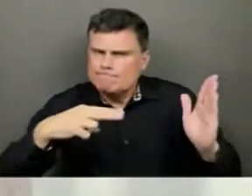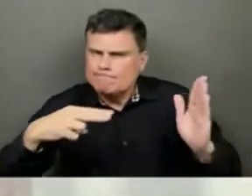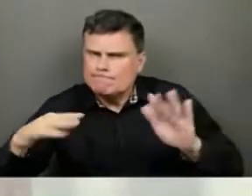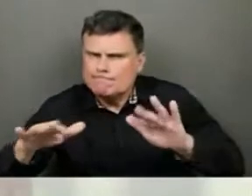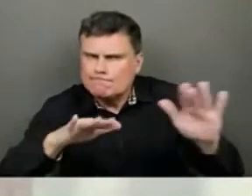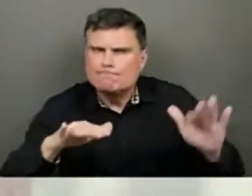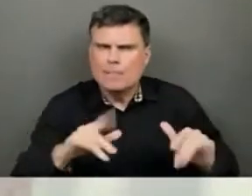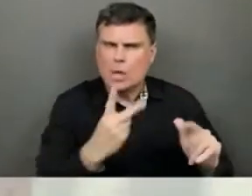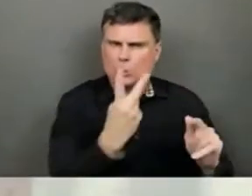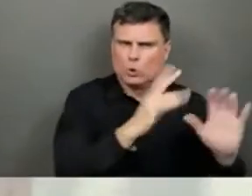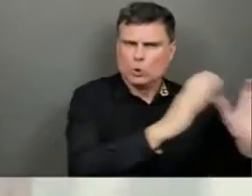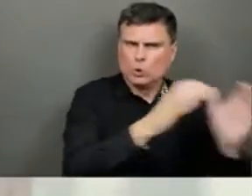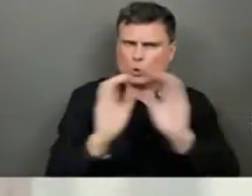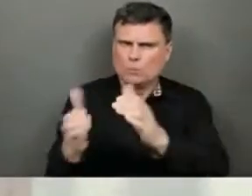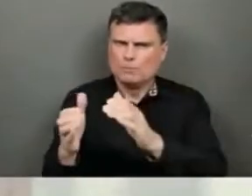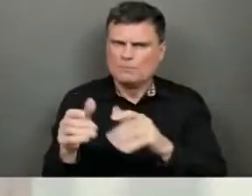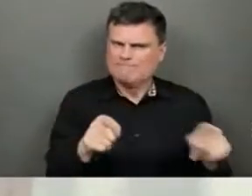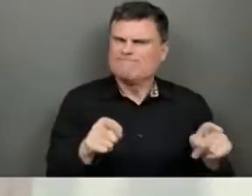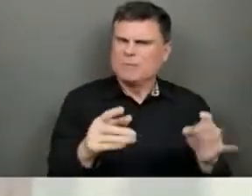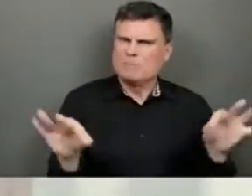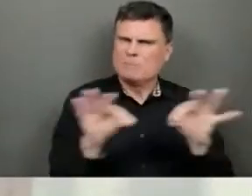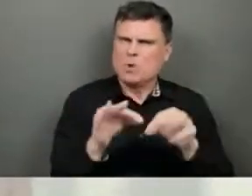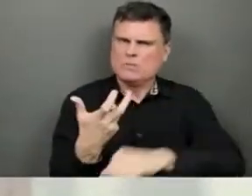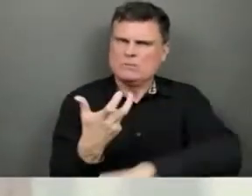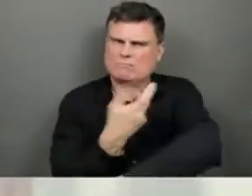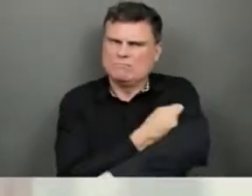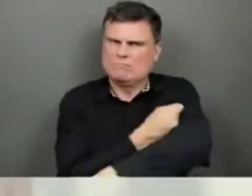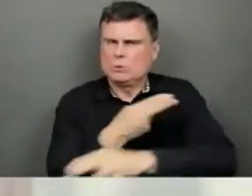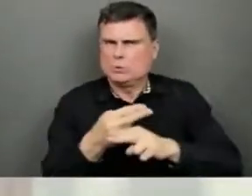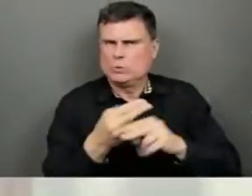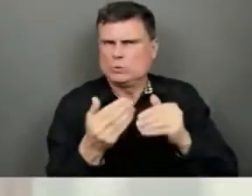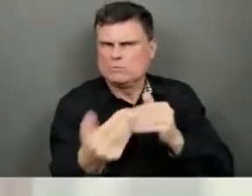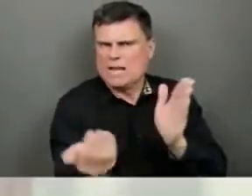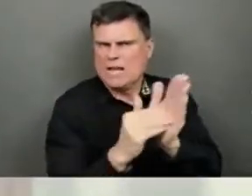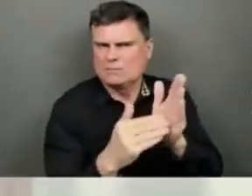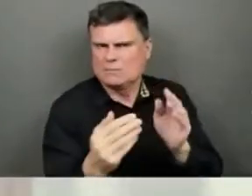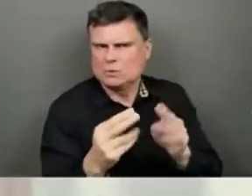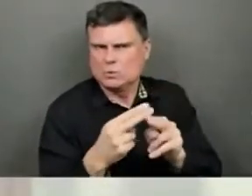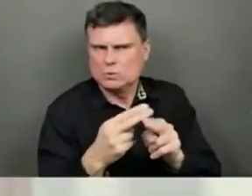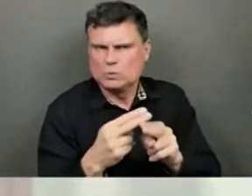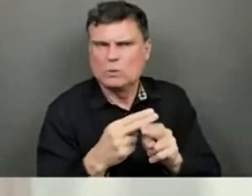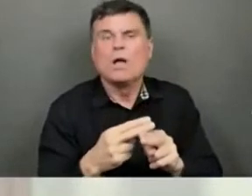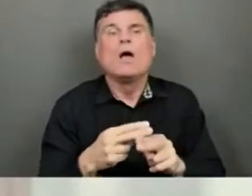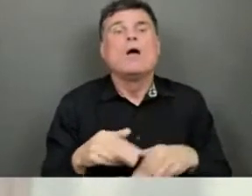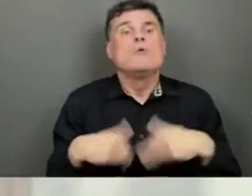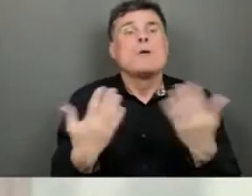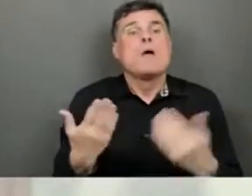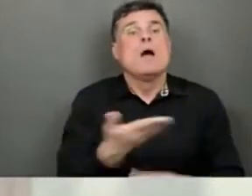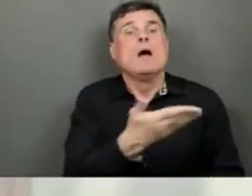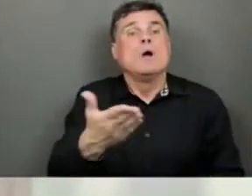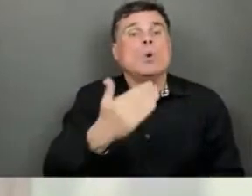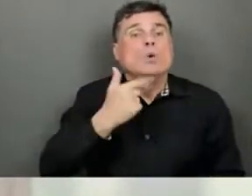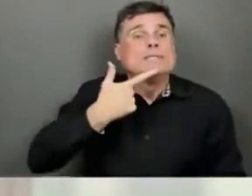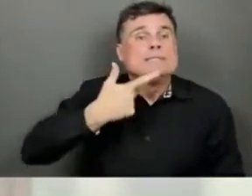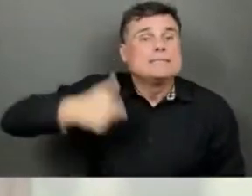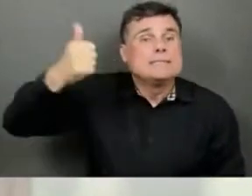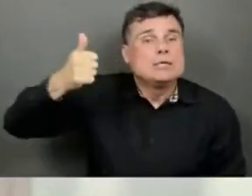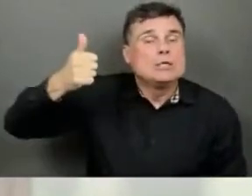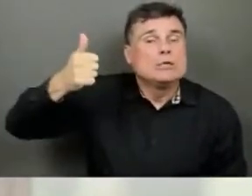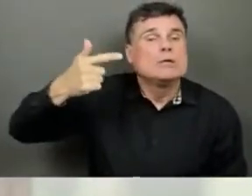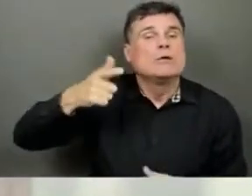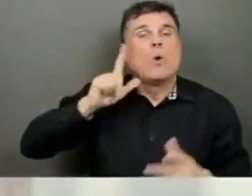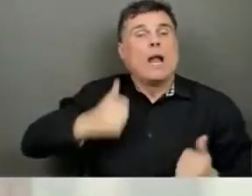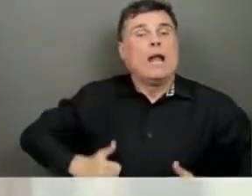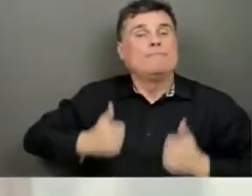months. We'll also be focusing on seniors and long-term care. And over this last 3 years, of course, we know that